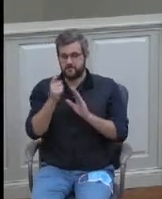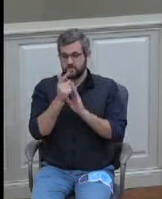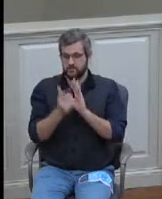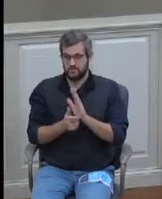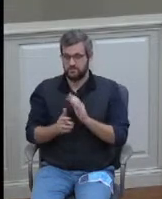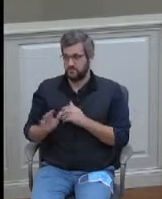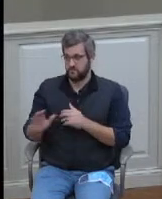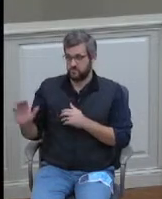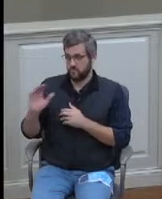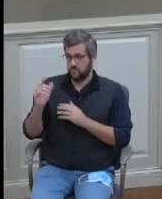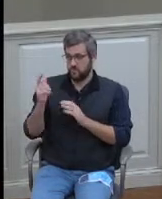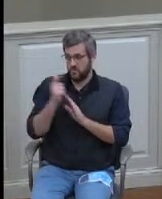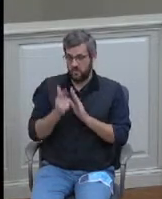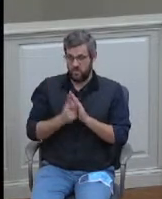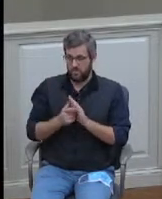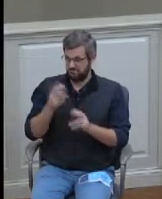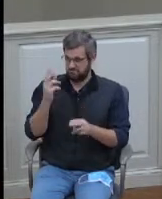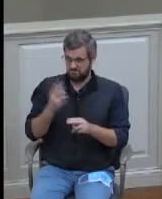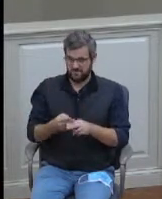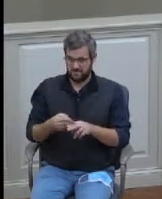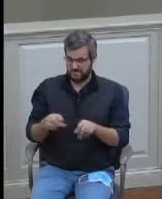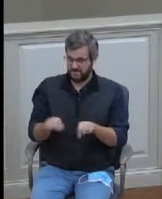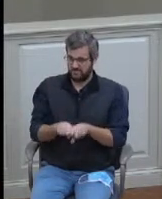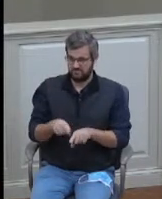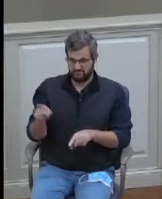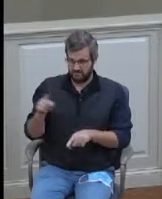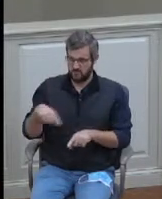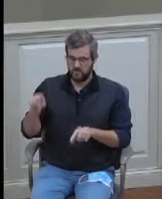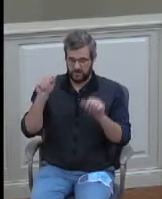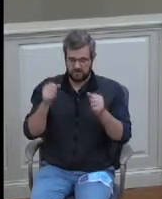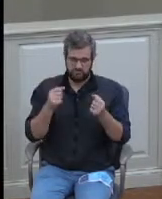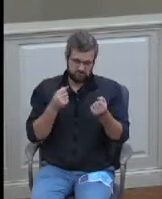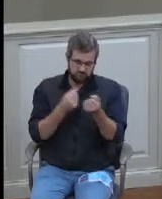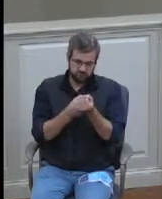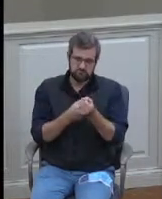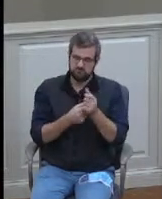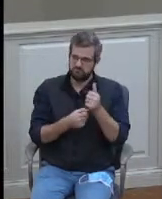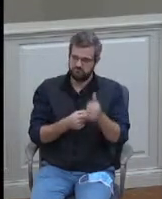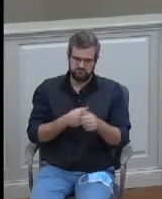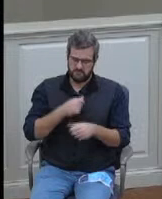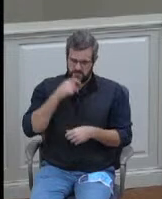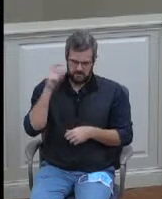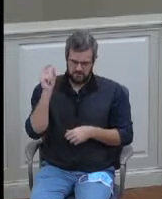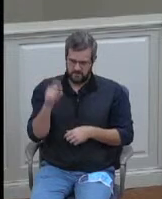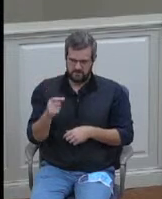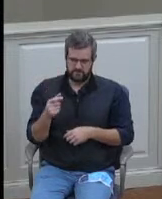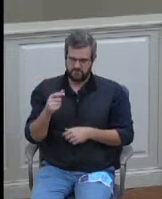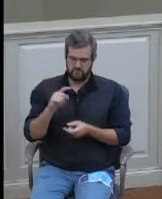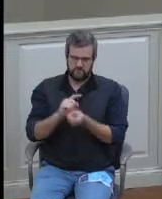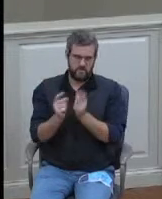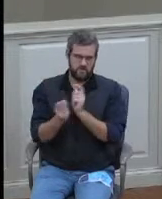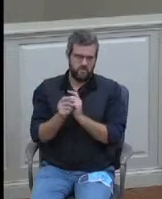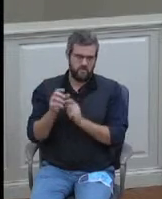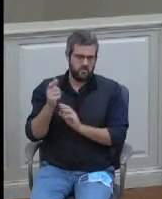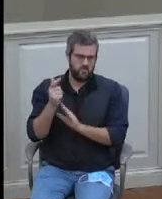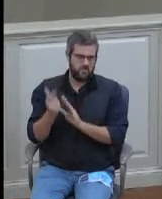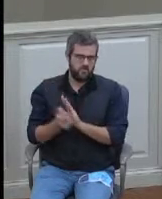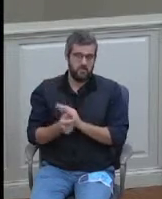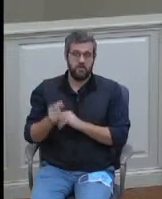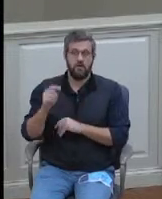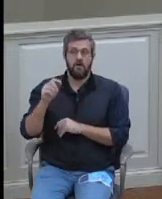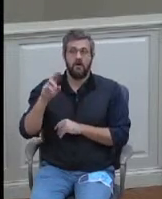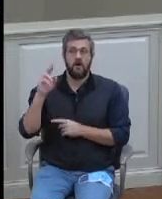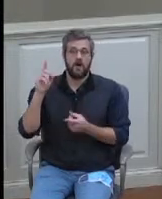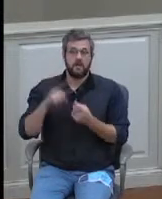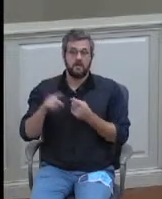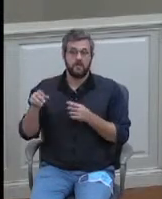you are meeting now, so there's, other than an affirmance on your part, there isn't a necessity to have a new ordinance unless you move the day and